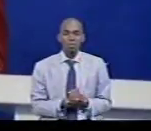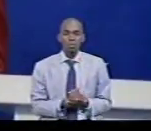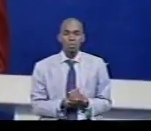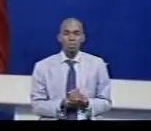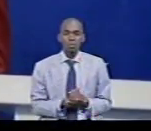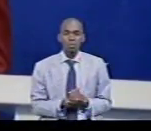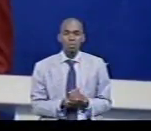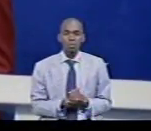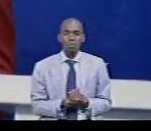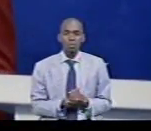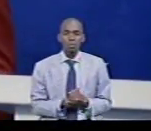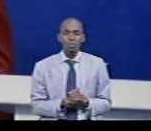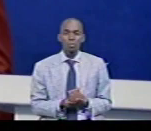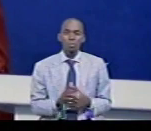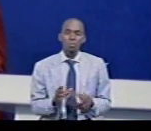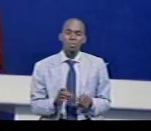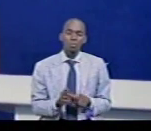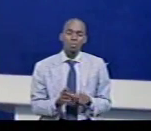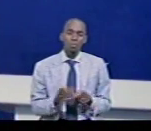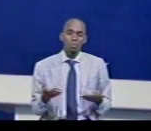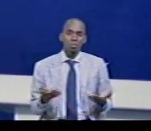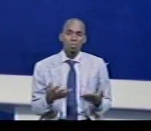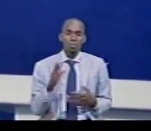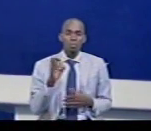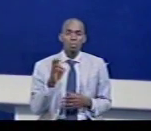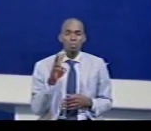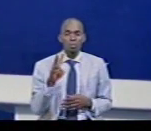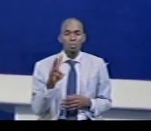We also have Reverend Dr. Nana